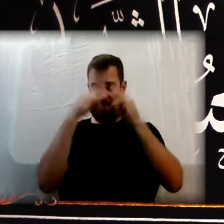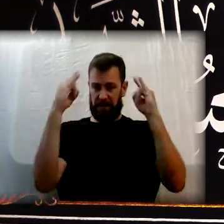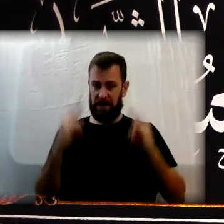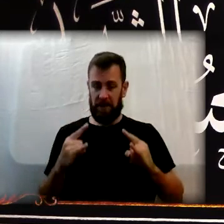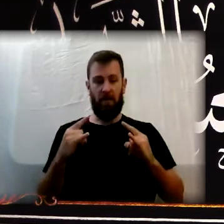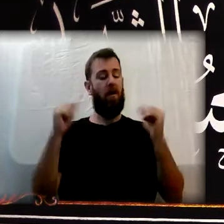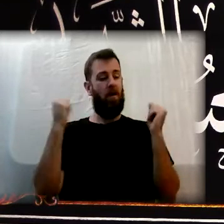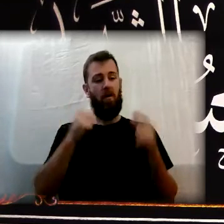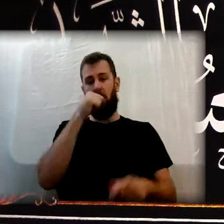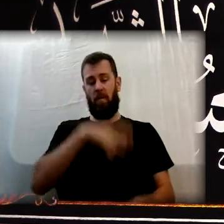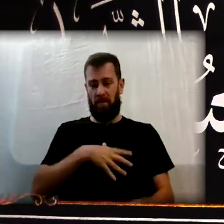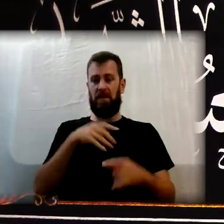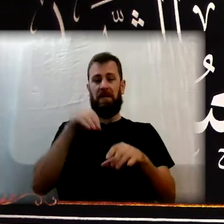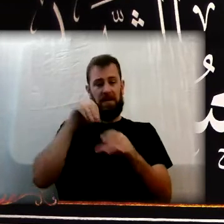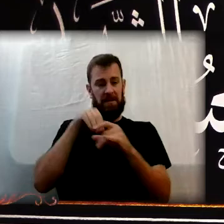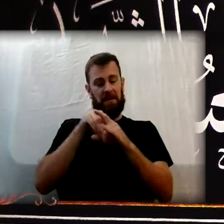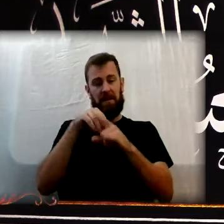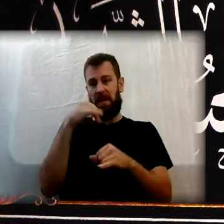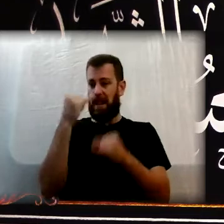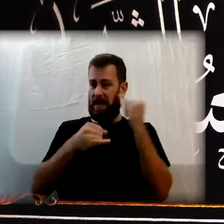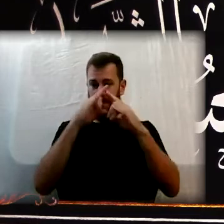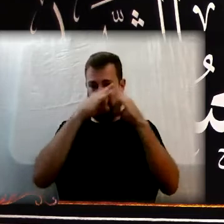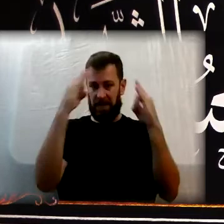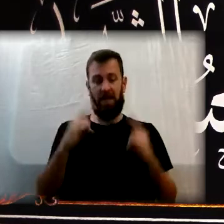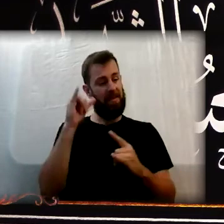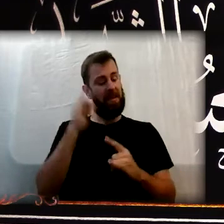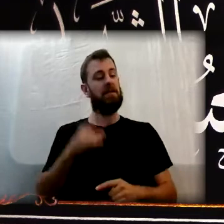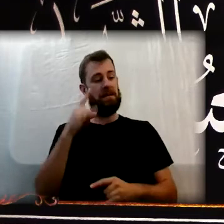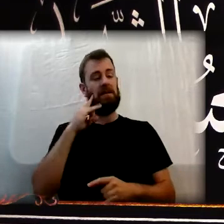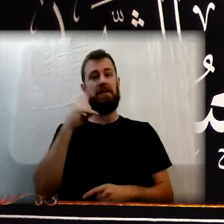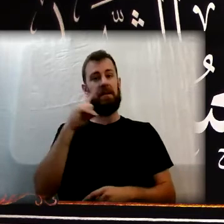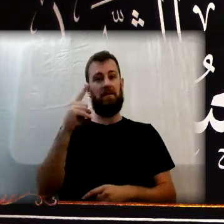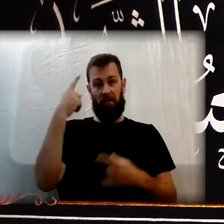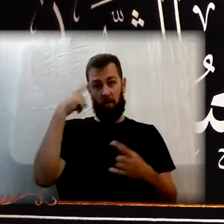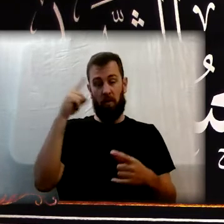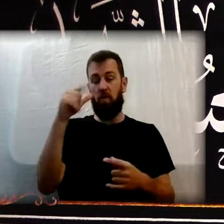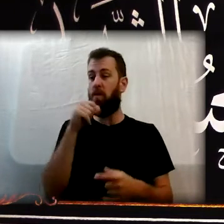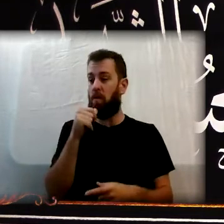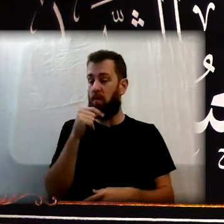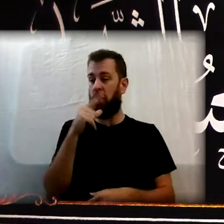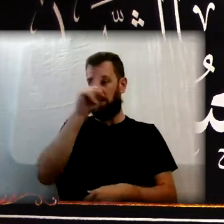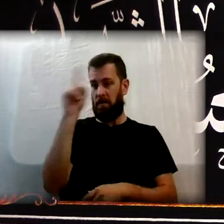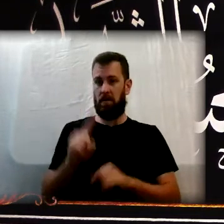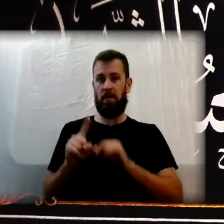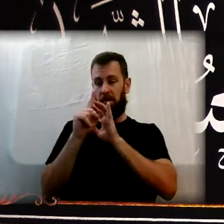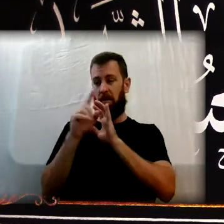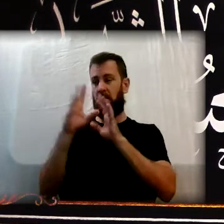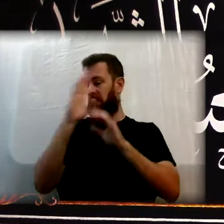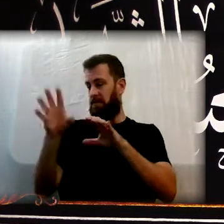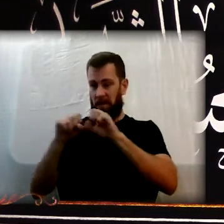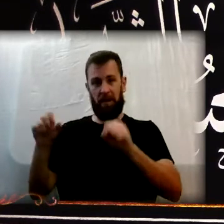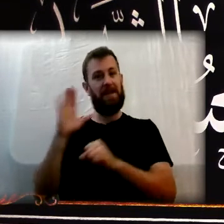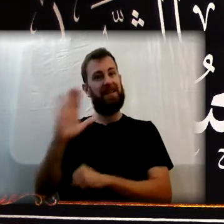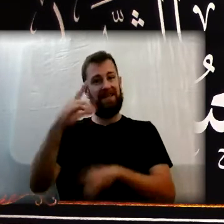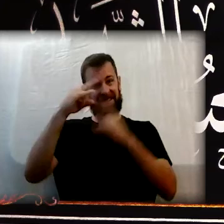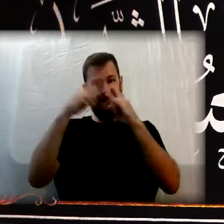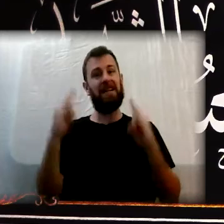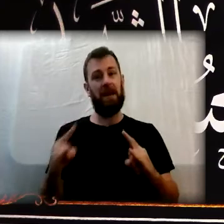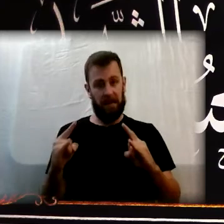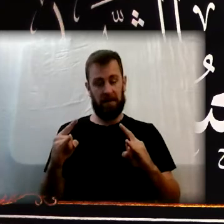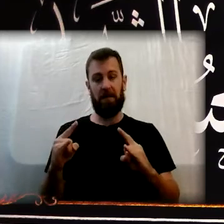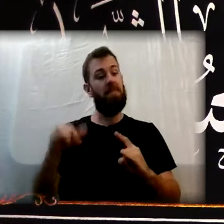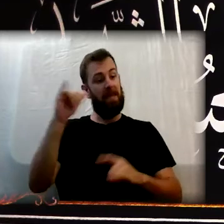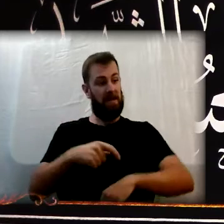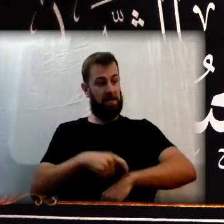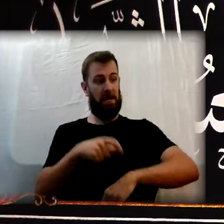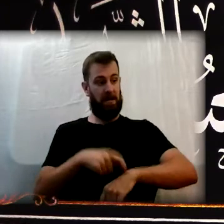all the women were in that tent. It is said that that was the tent of Imam Zainul Abidin alayhi salam. We are told that at